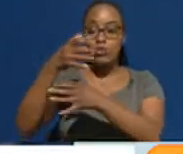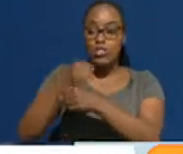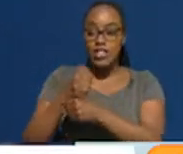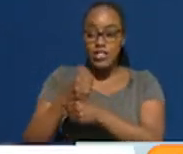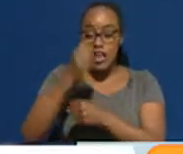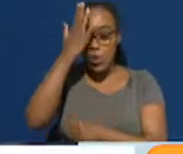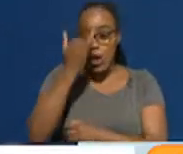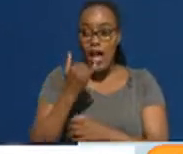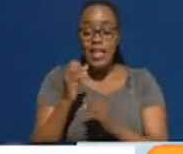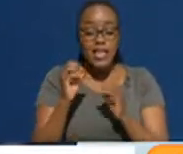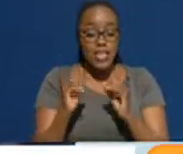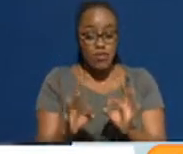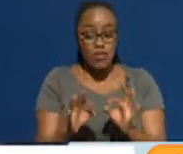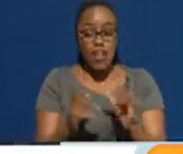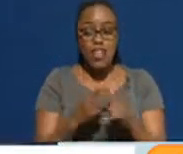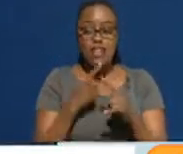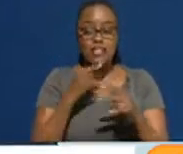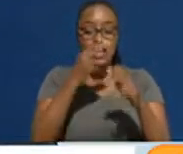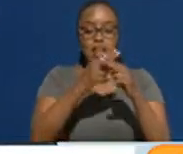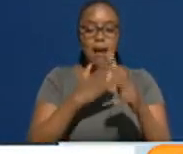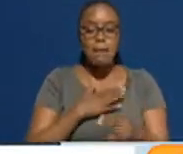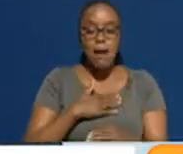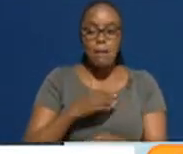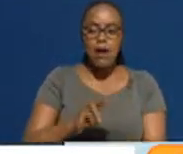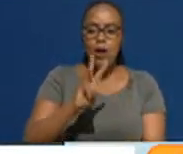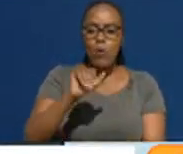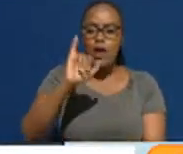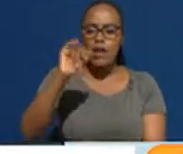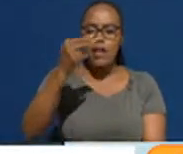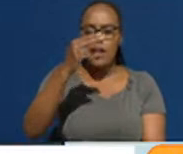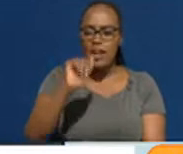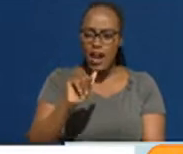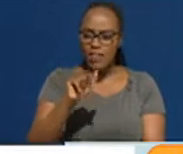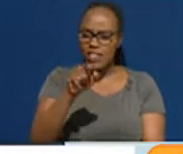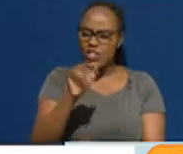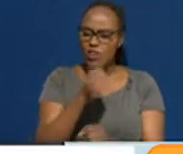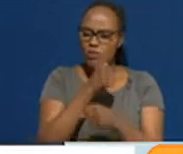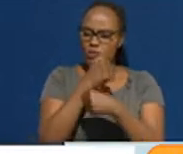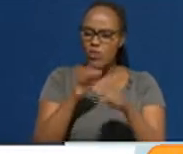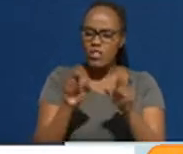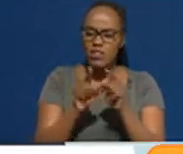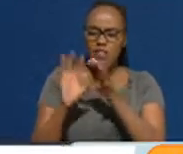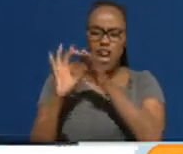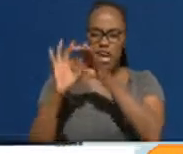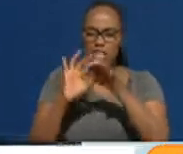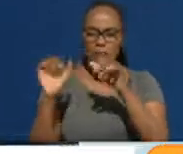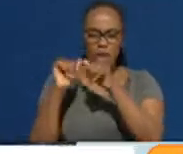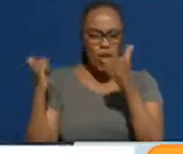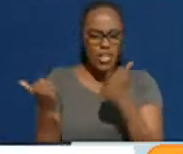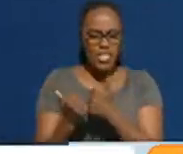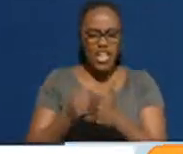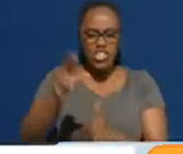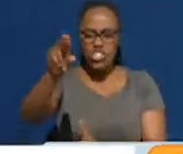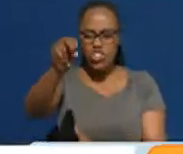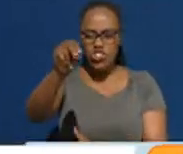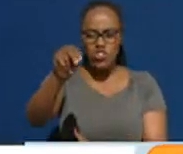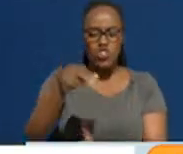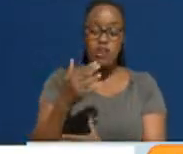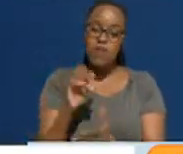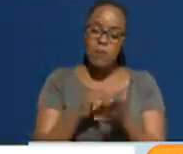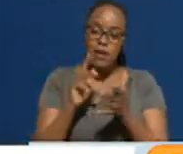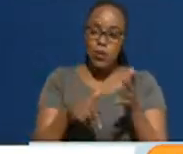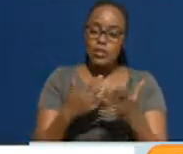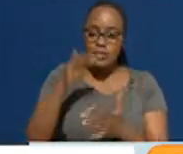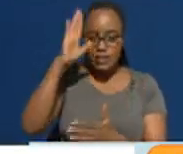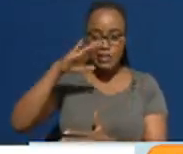So that then if you say, my name is Waiga Maura, people are not wondering, okay, you cannot be an Azimio agent. You know, that sort of thinking. So I'm saying